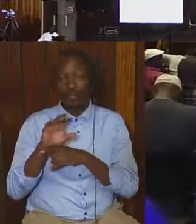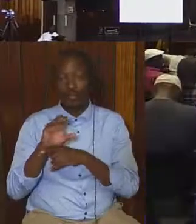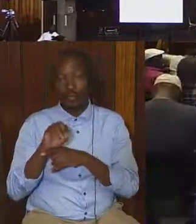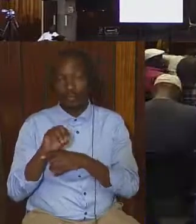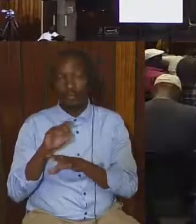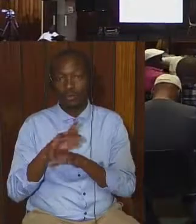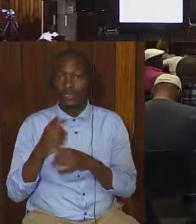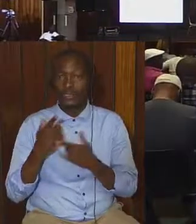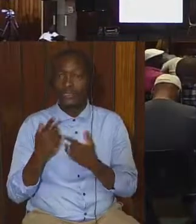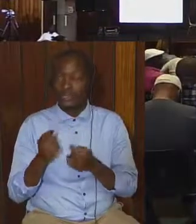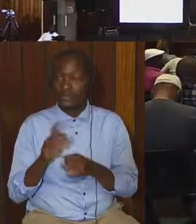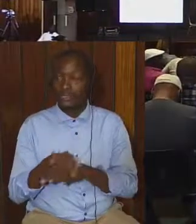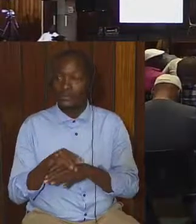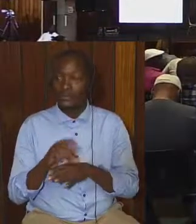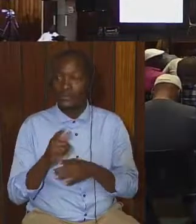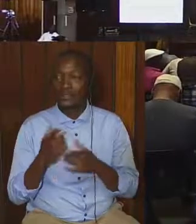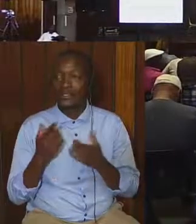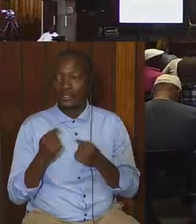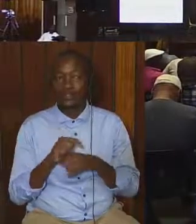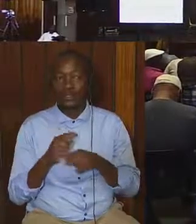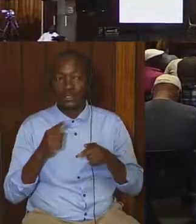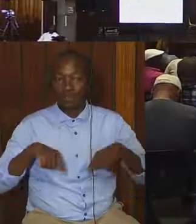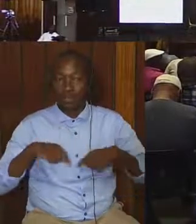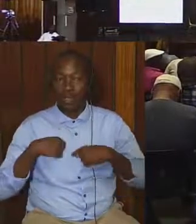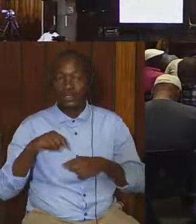bathi bayenzela thina abantu bakwaNdebele.